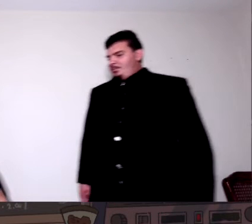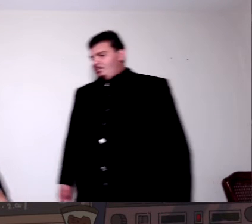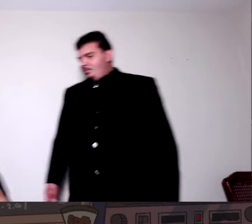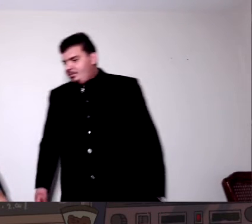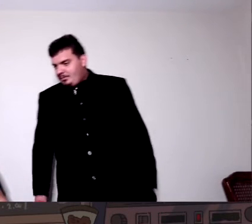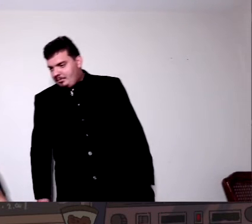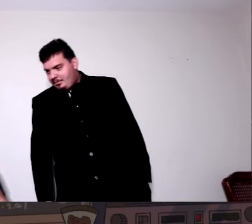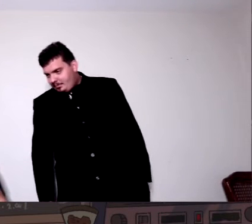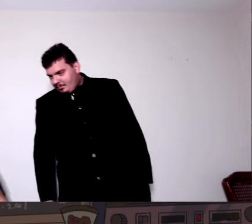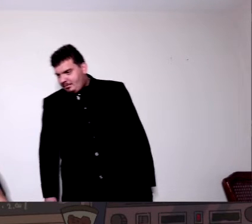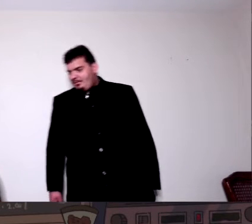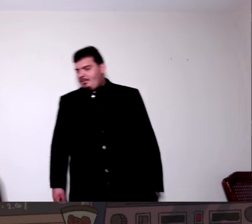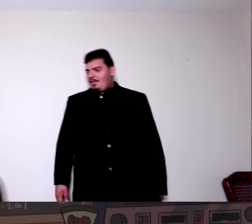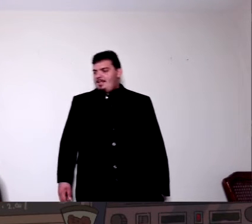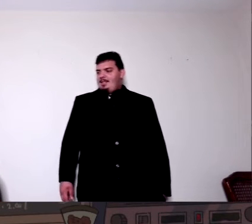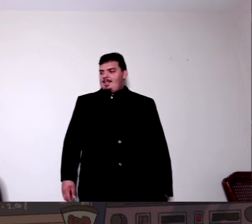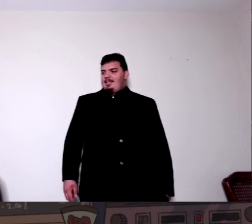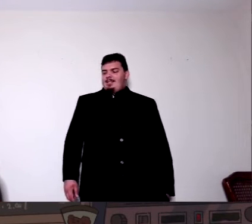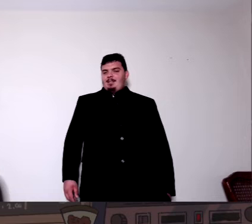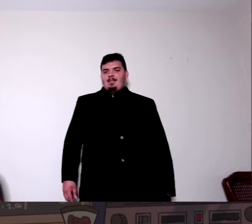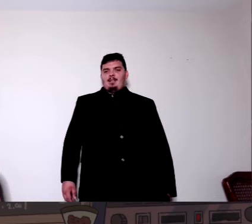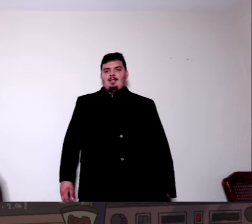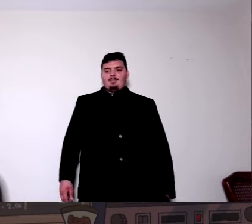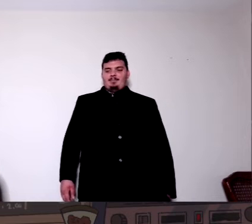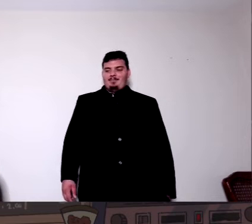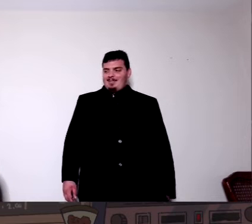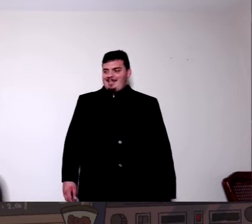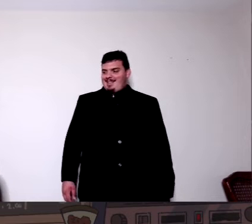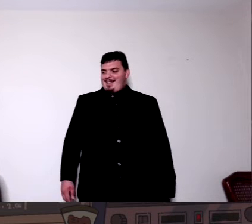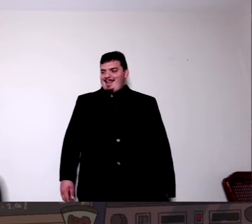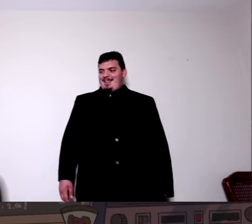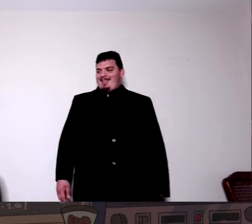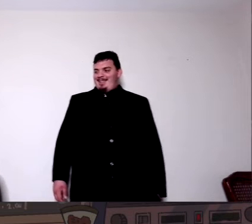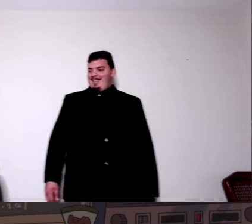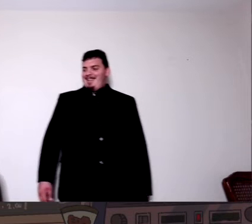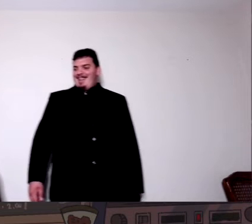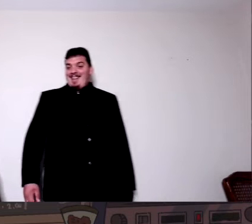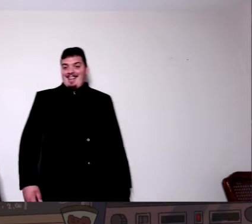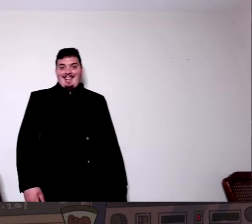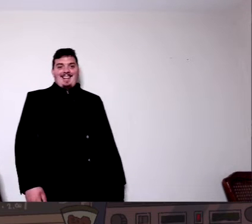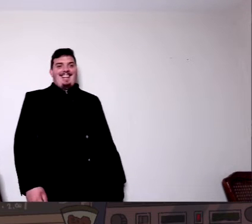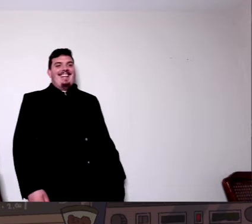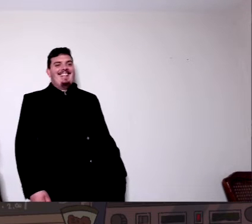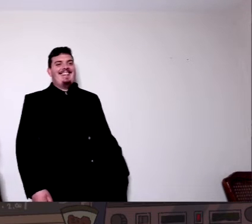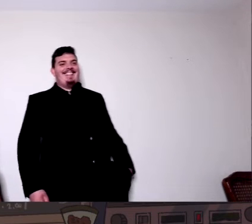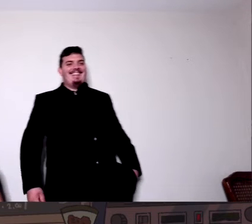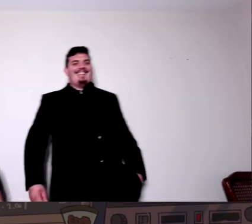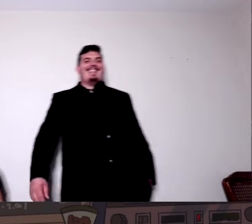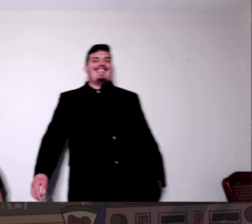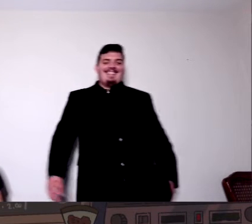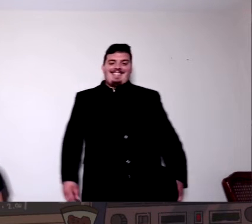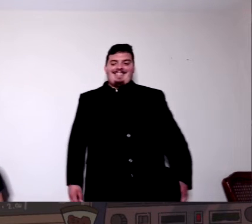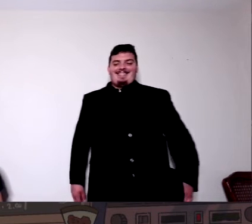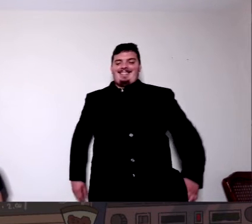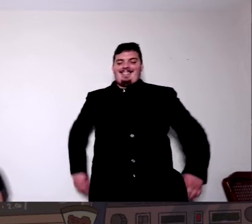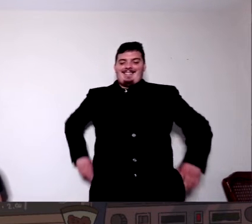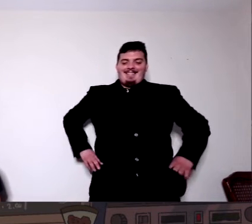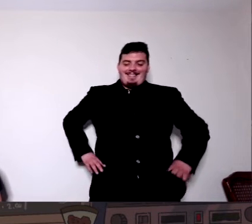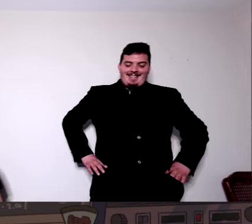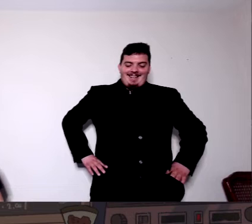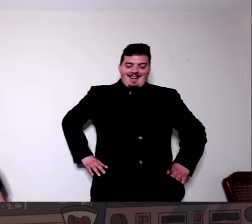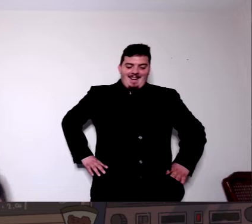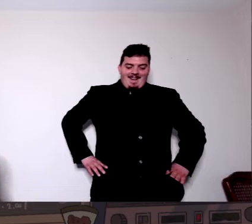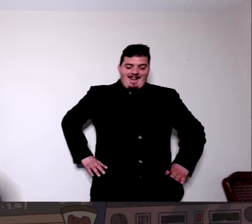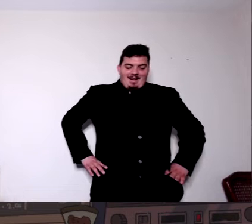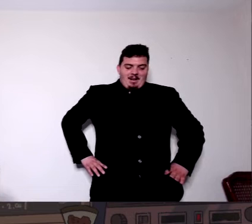your... I love all you, you beautiful bitch, big boys, daddies. I love you and